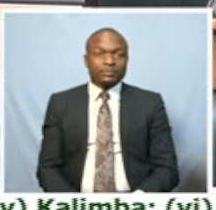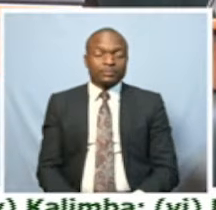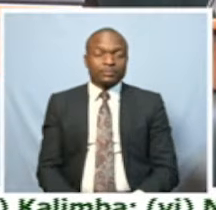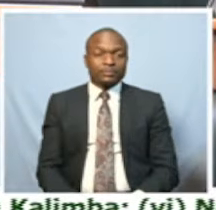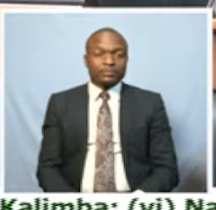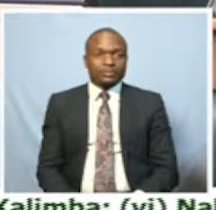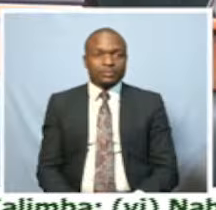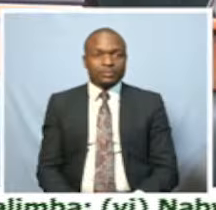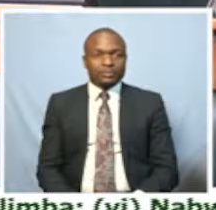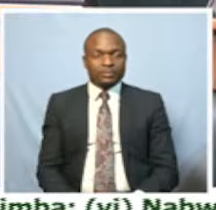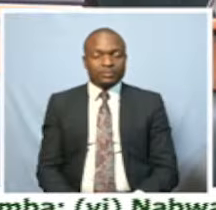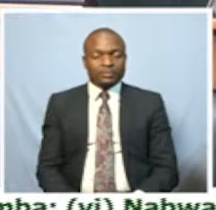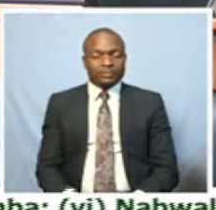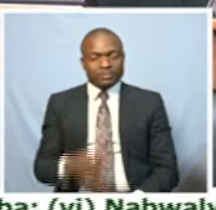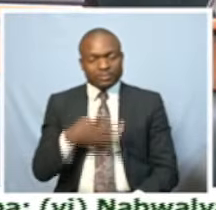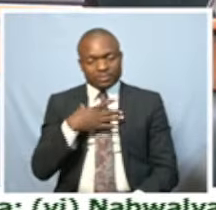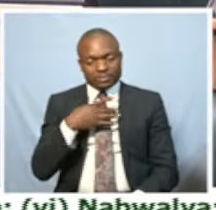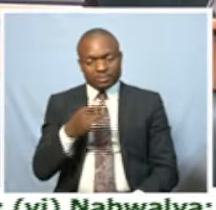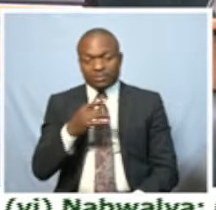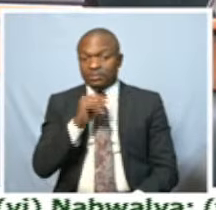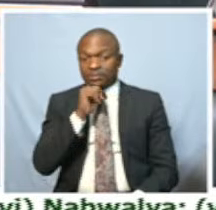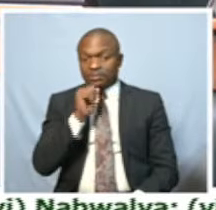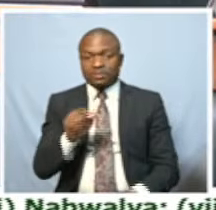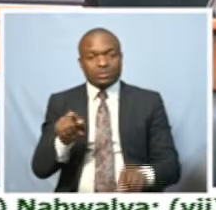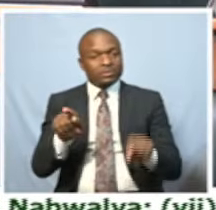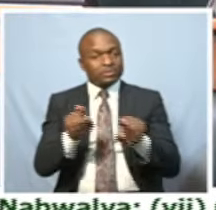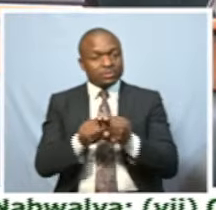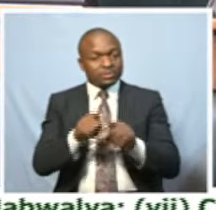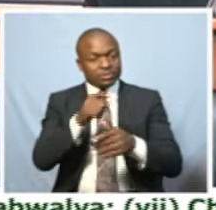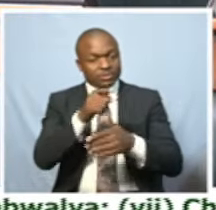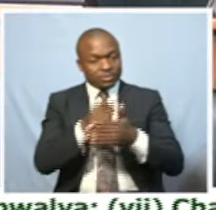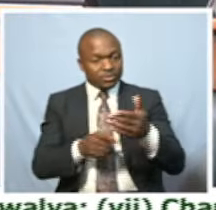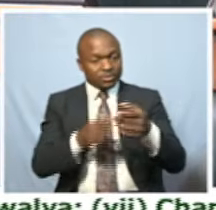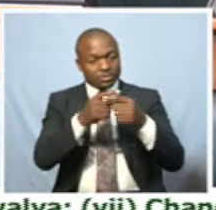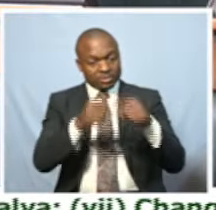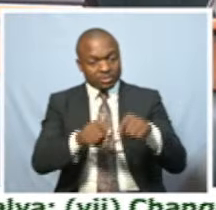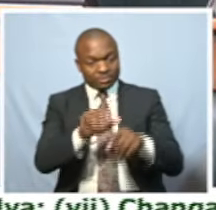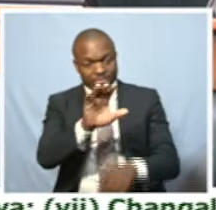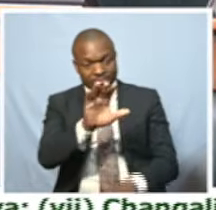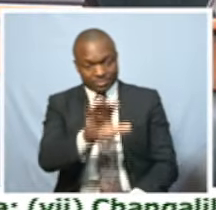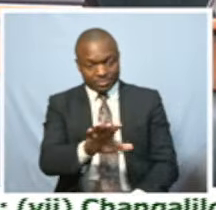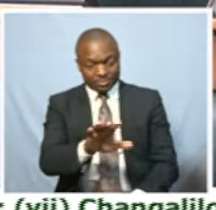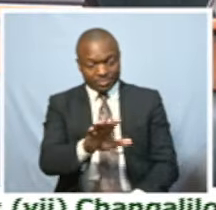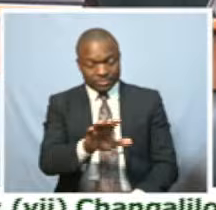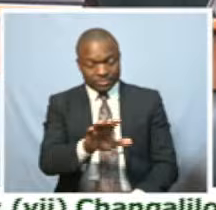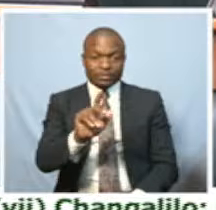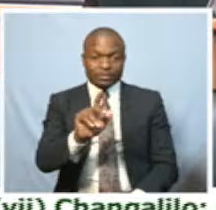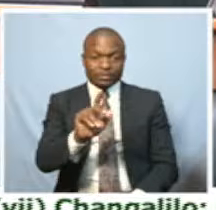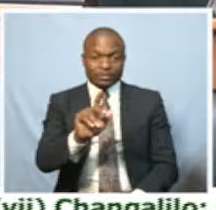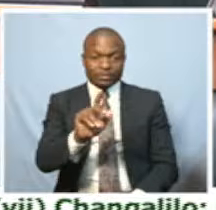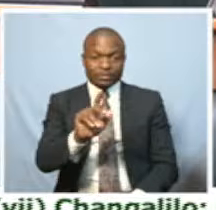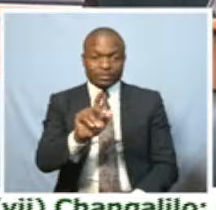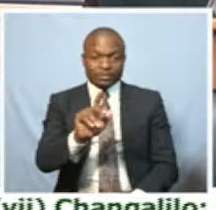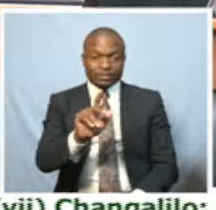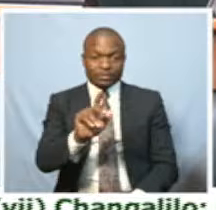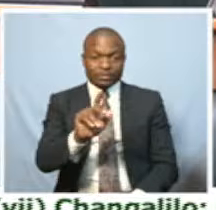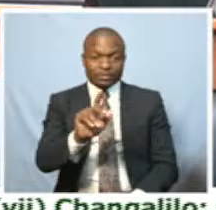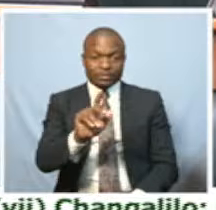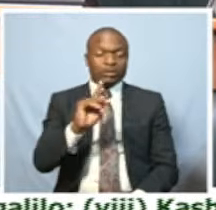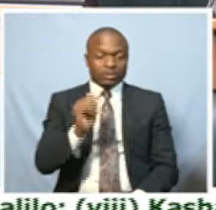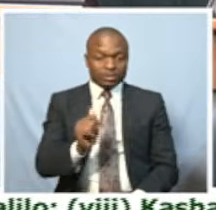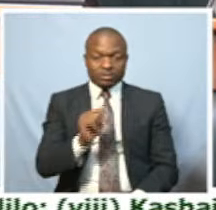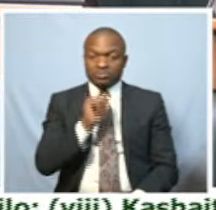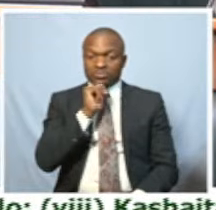seems not to tally with what the reality is on the ground. Kachibunga has